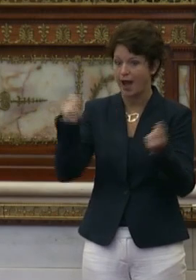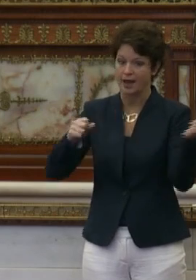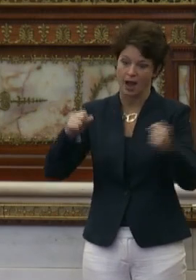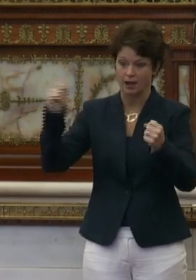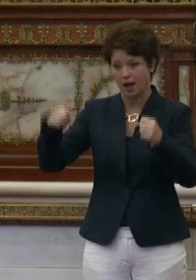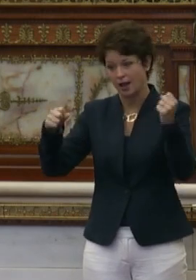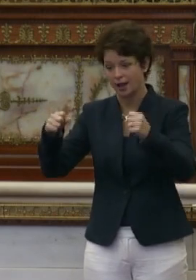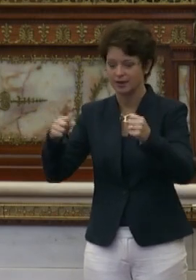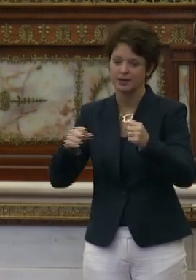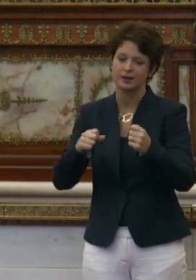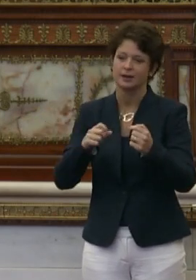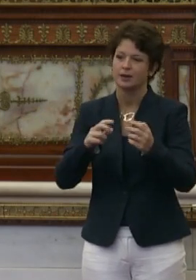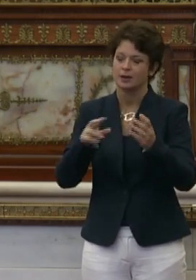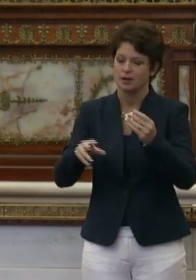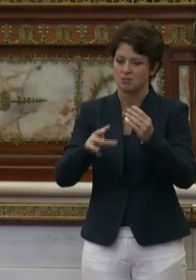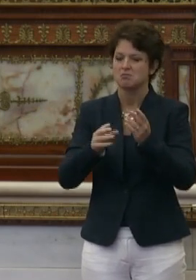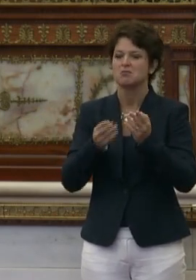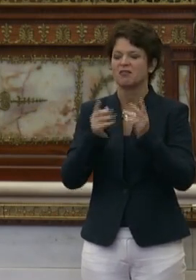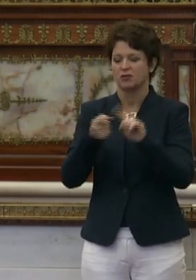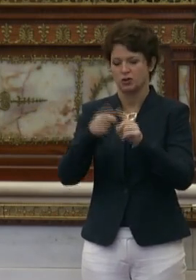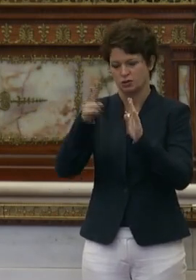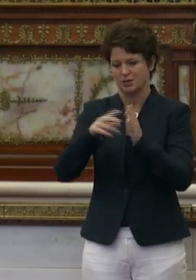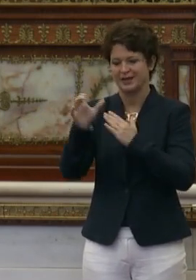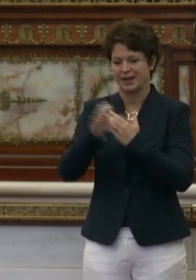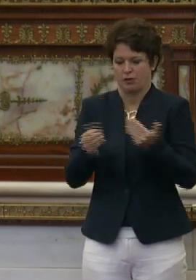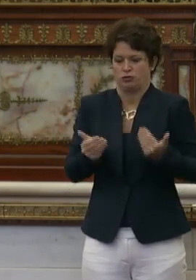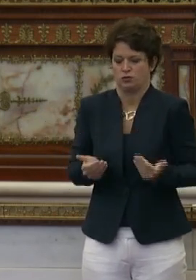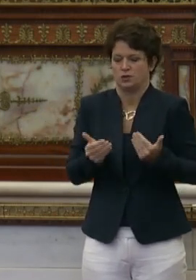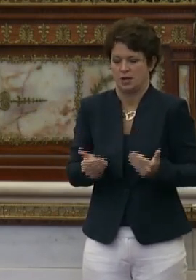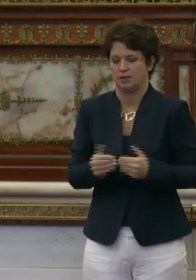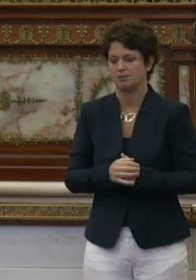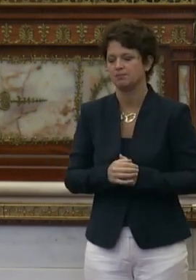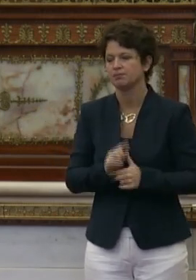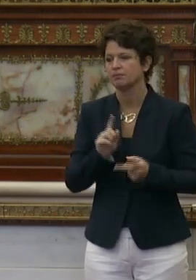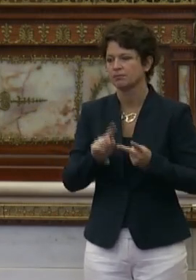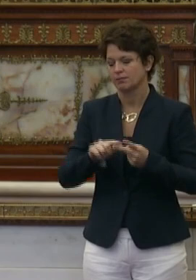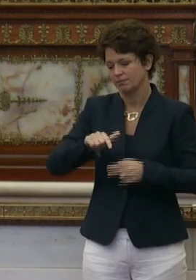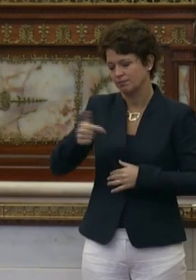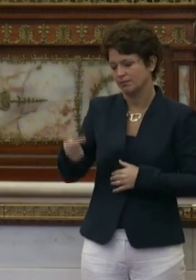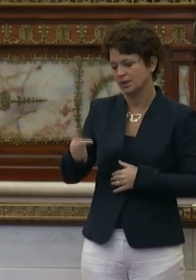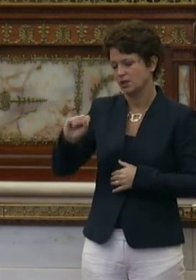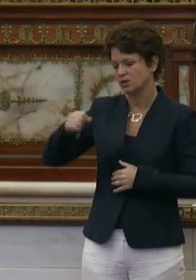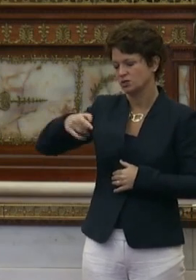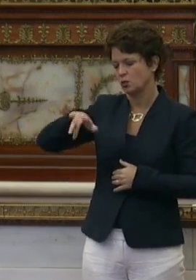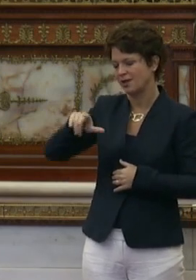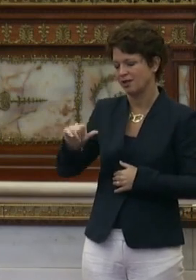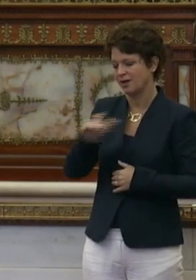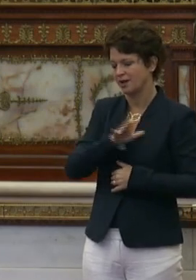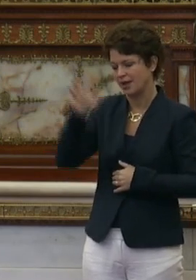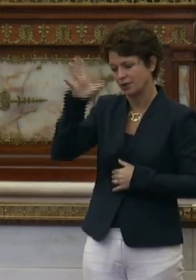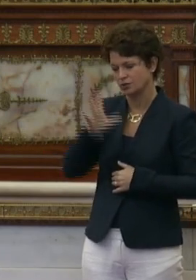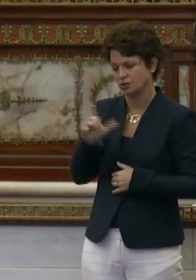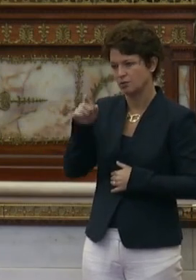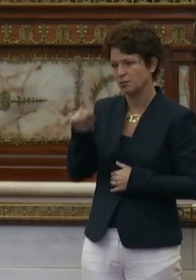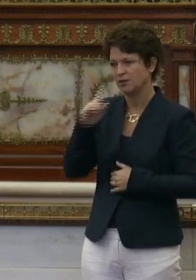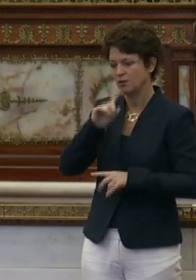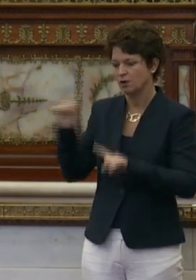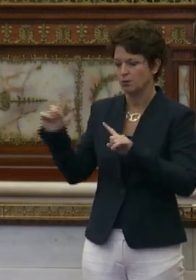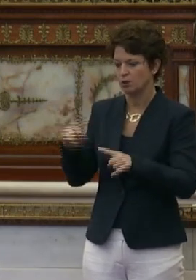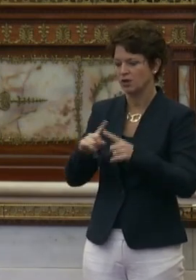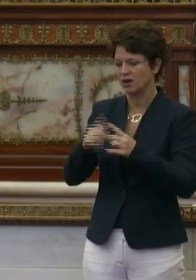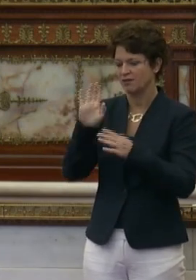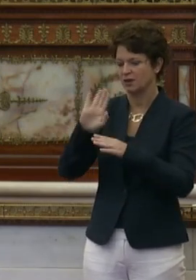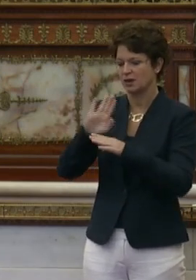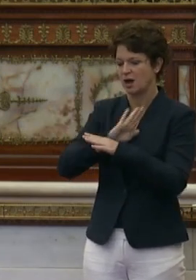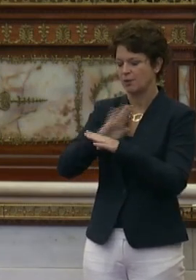Aye. Ayes have it, and these bills will be placed on our first meeting calendar today. Chair now recognizes Councilman Squilla for a report from the Committee on Commerce